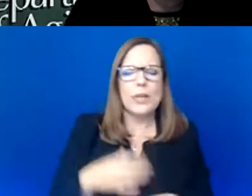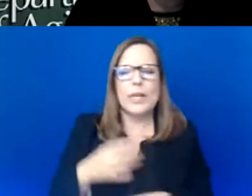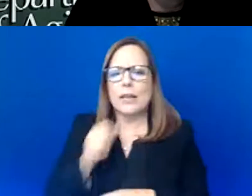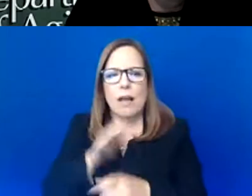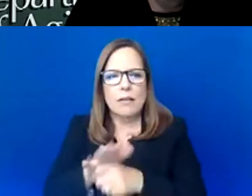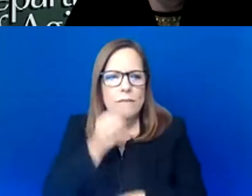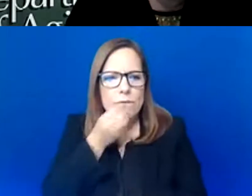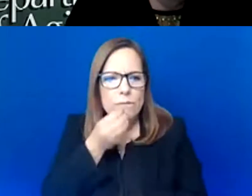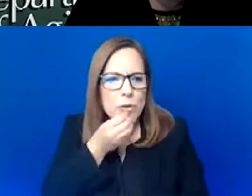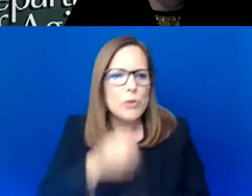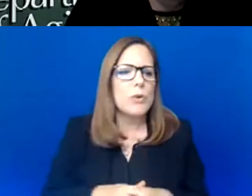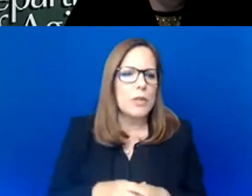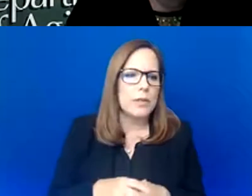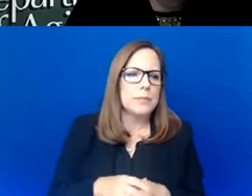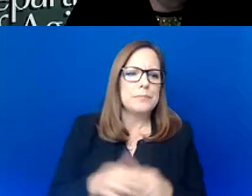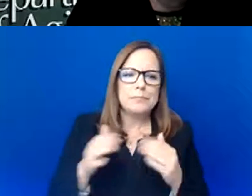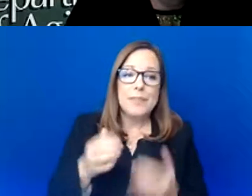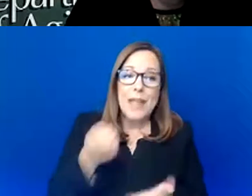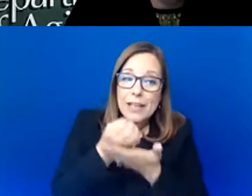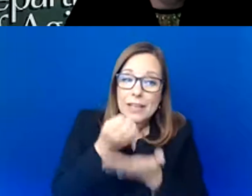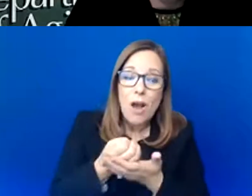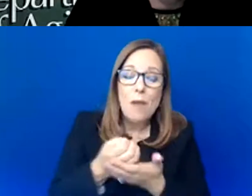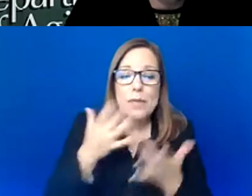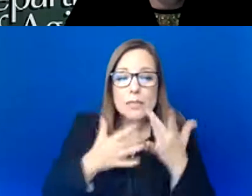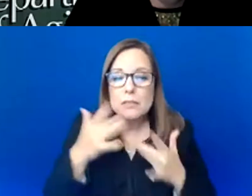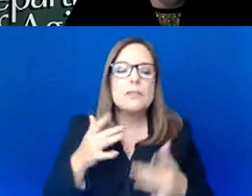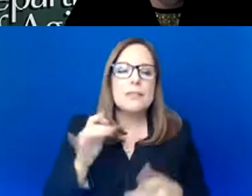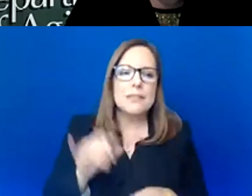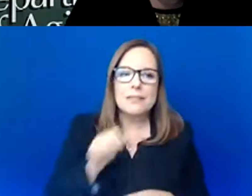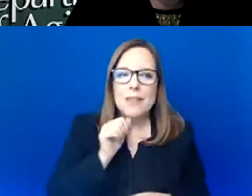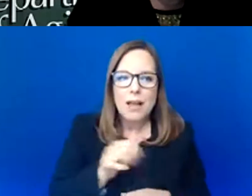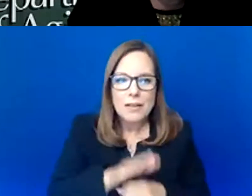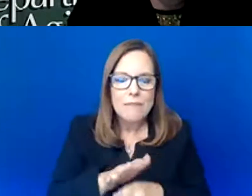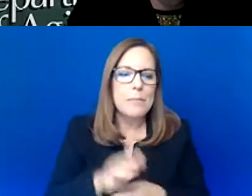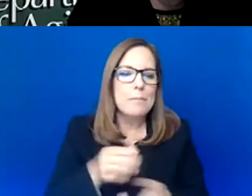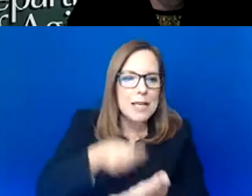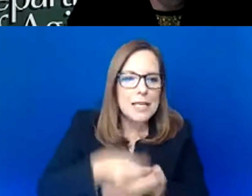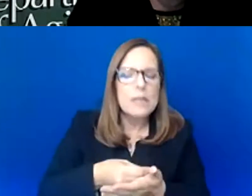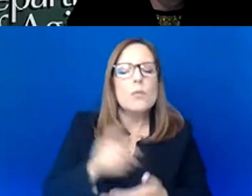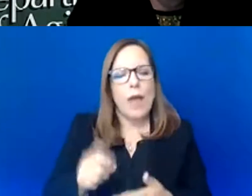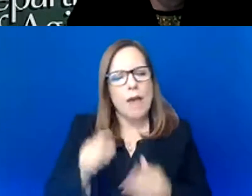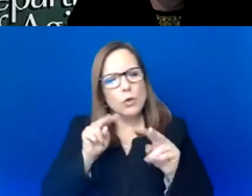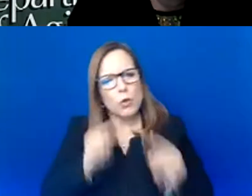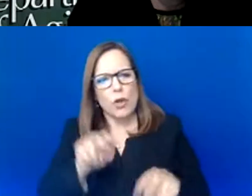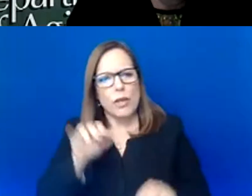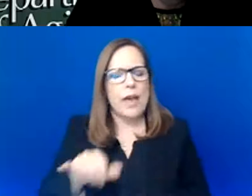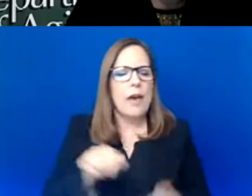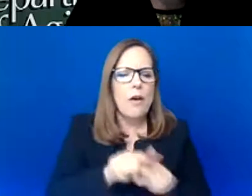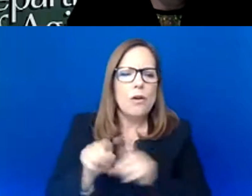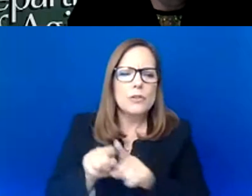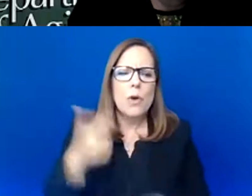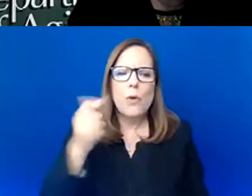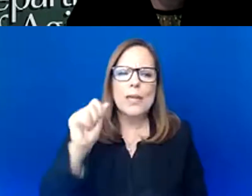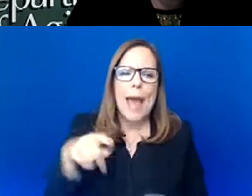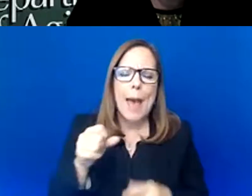economic insecurity. We have to look at that. We also have to look at what are we going to be doing about the gaps in local